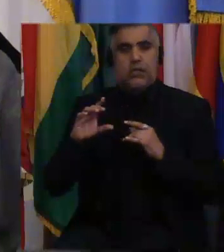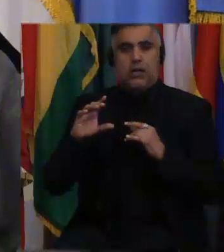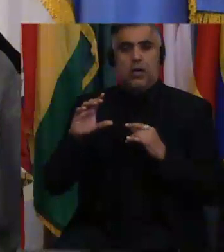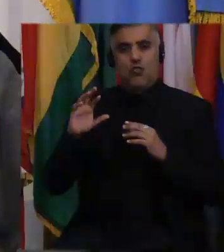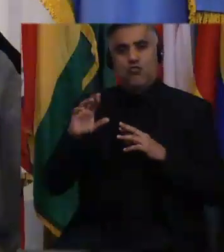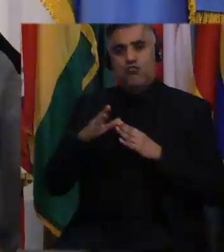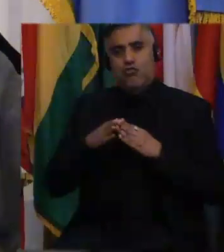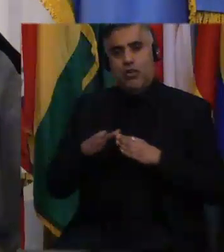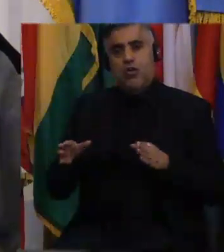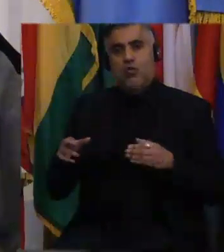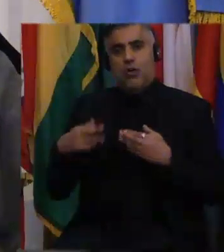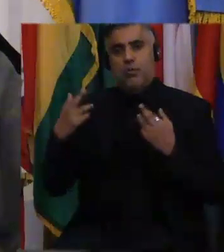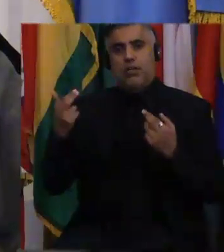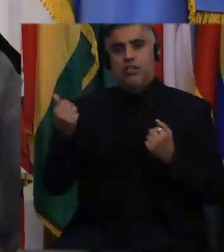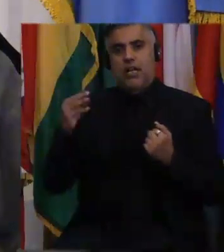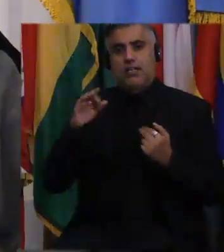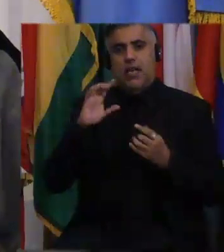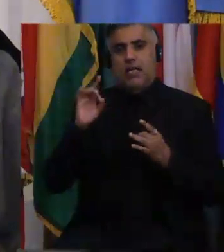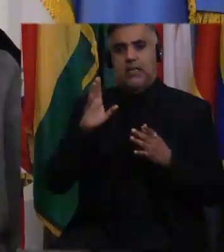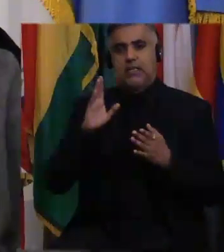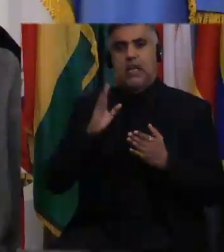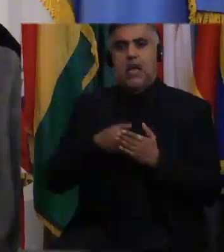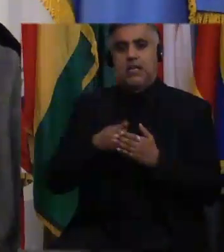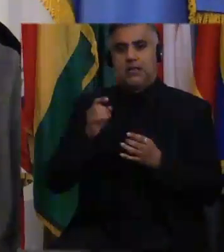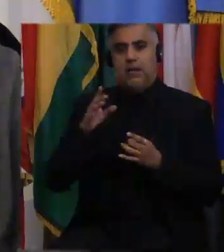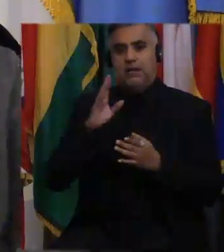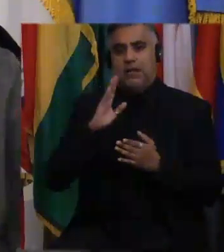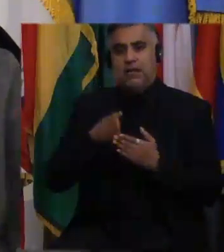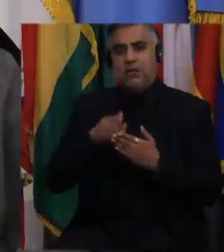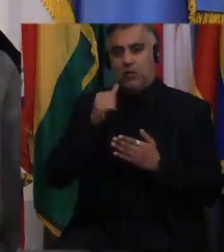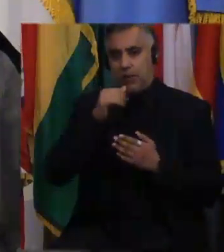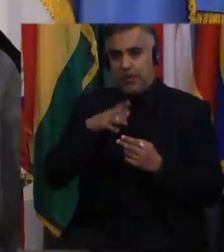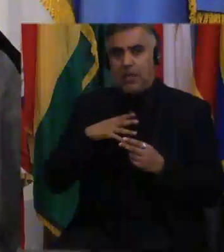General Recommendation 19 on violence against women as starting